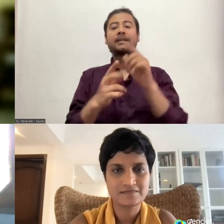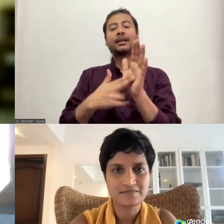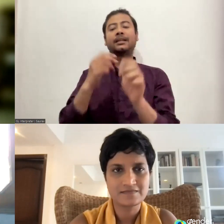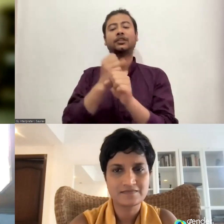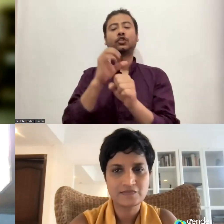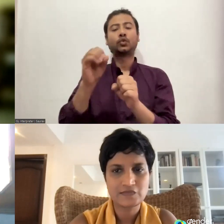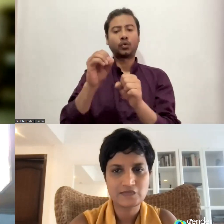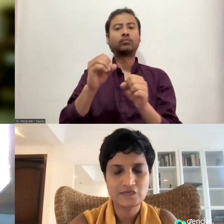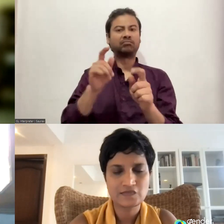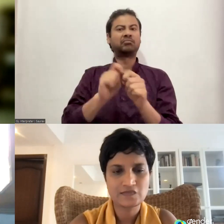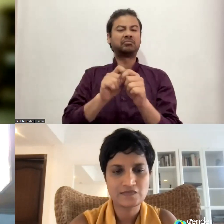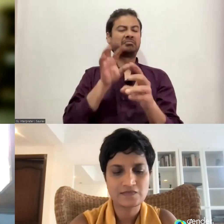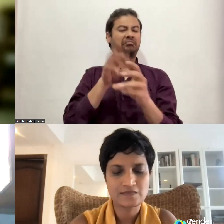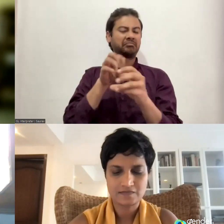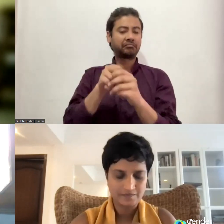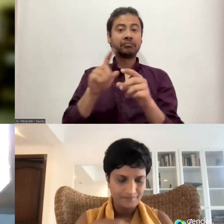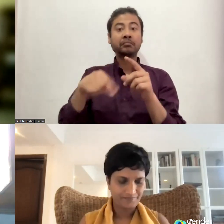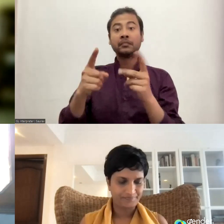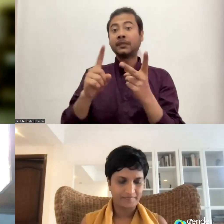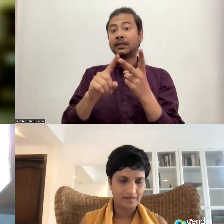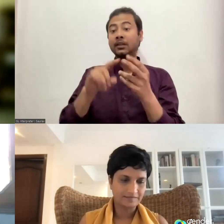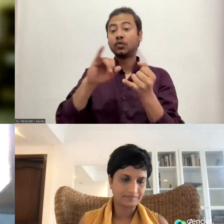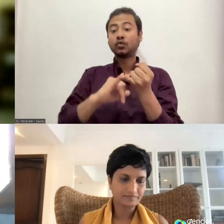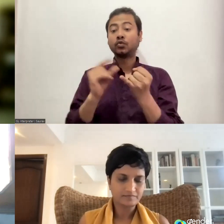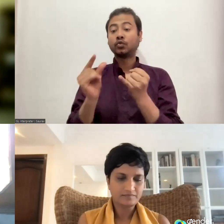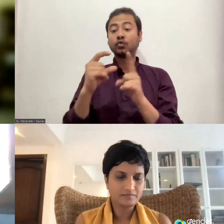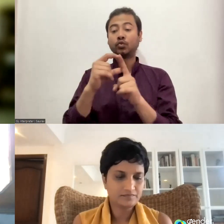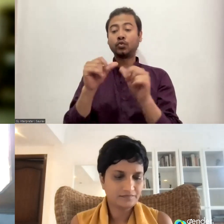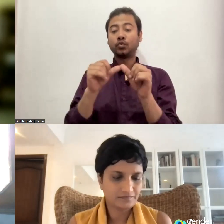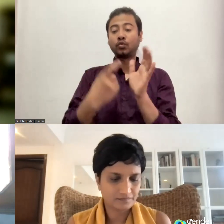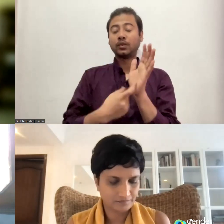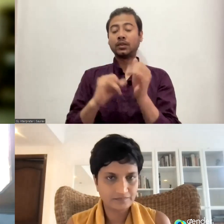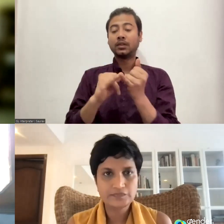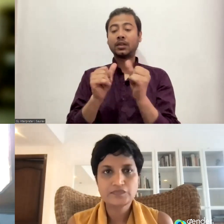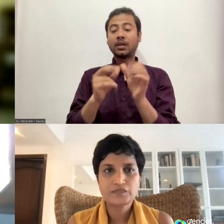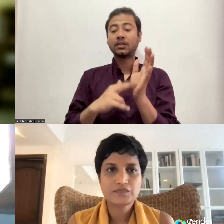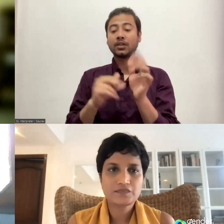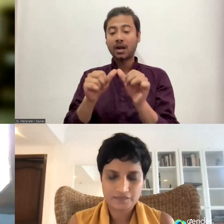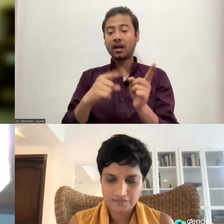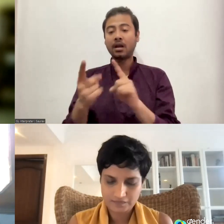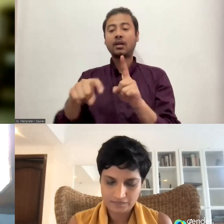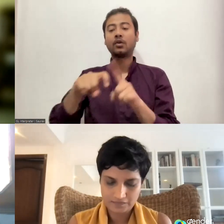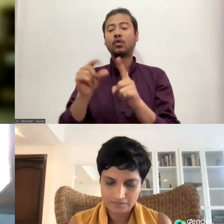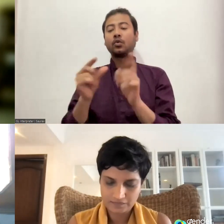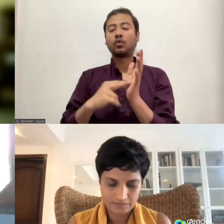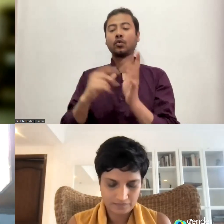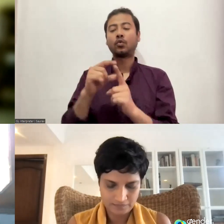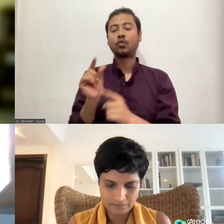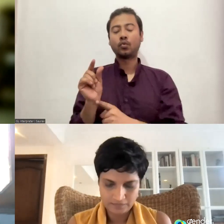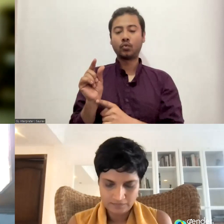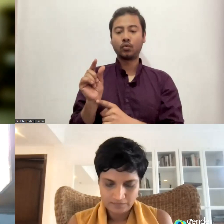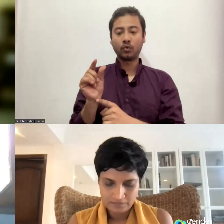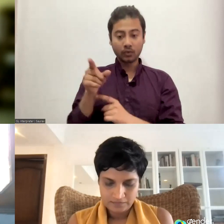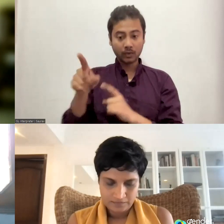Sudarsana is the managing trustee of Gender at Work India. She is passionate about supporting institutions, both within the private and public